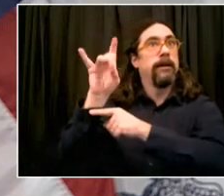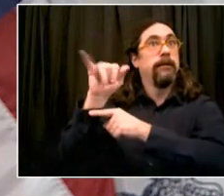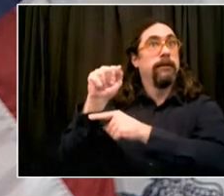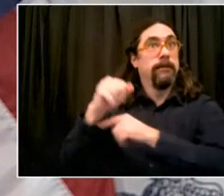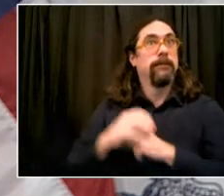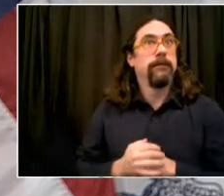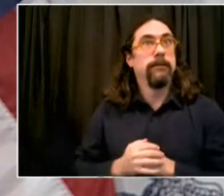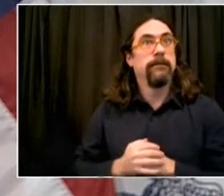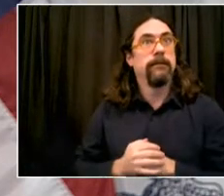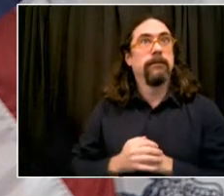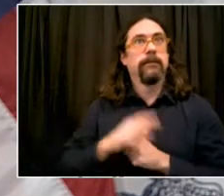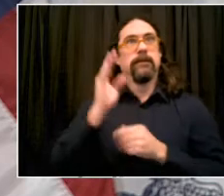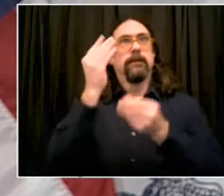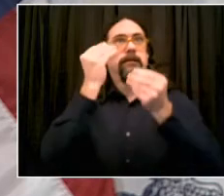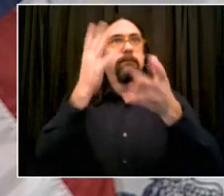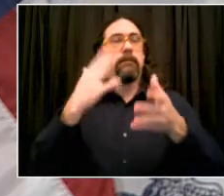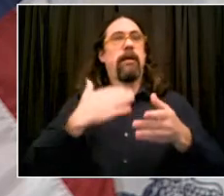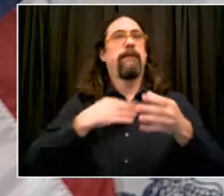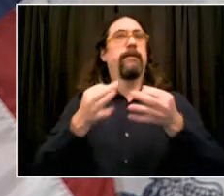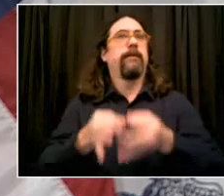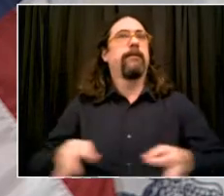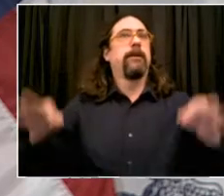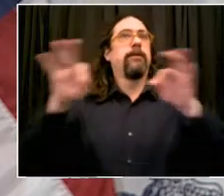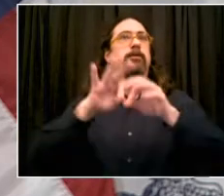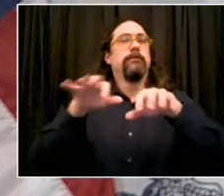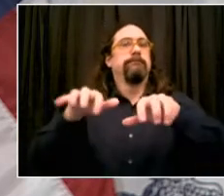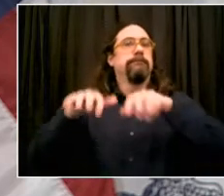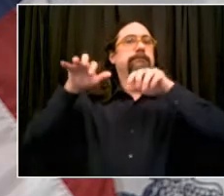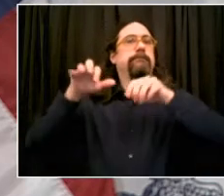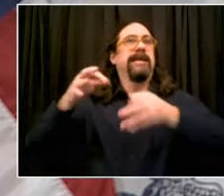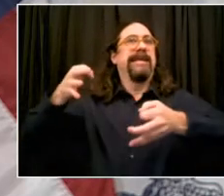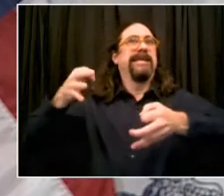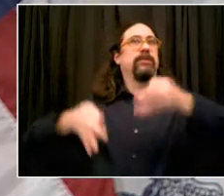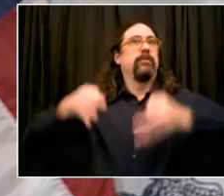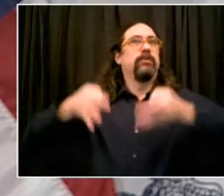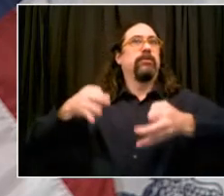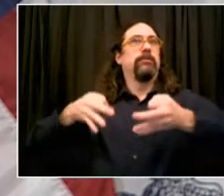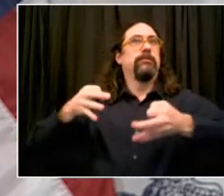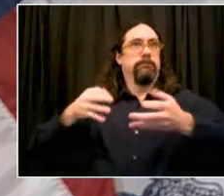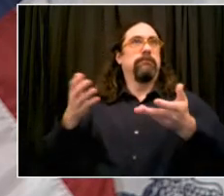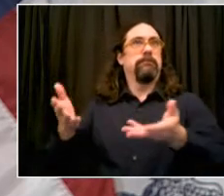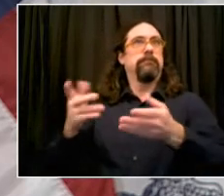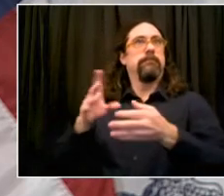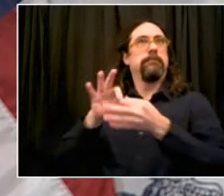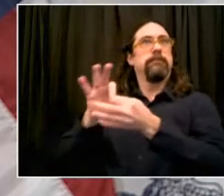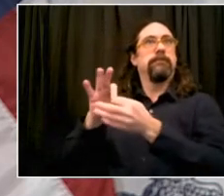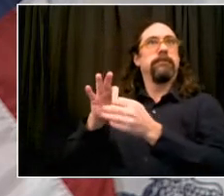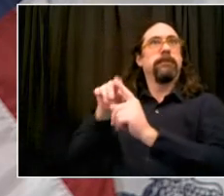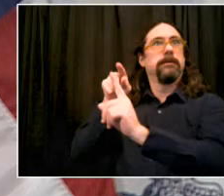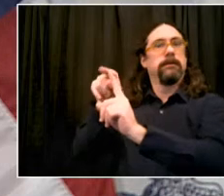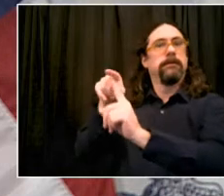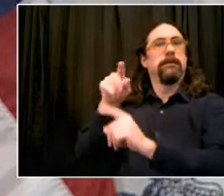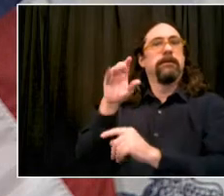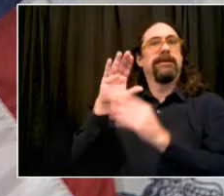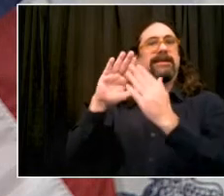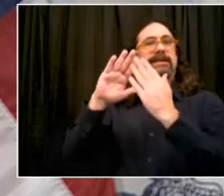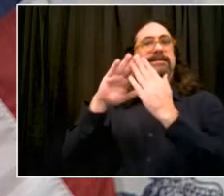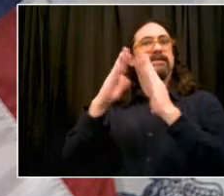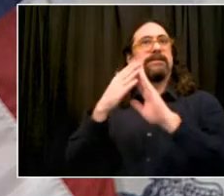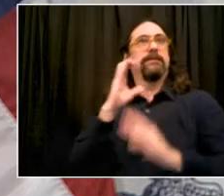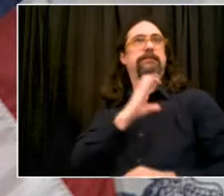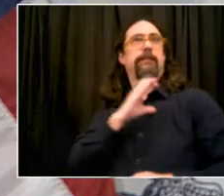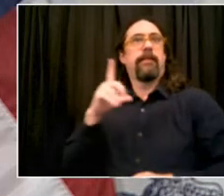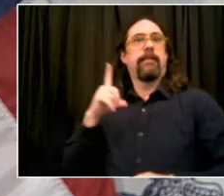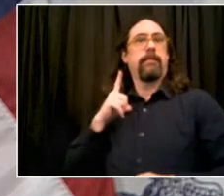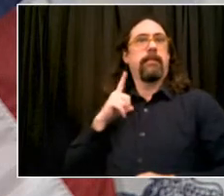of press credentials. There's been a lot of concern about how to handle the credentialing of members of the media